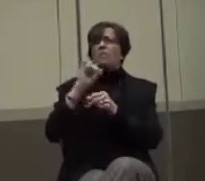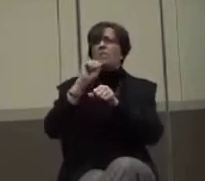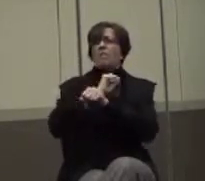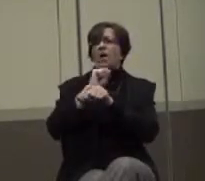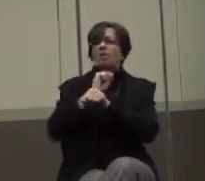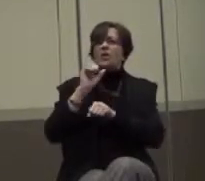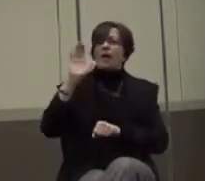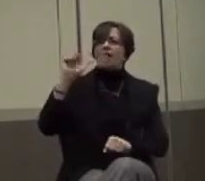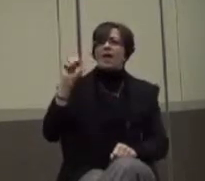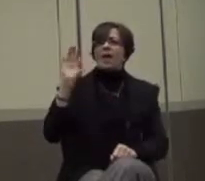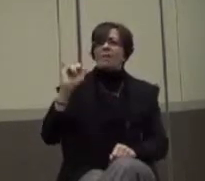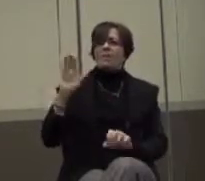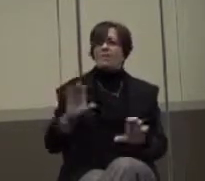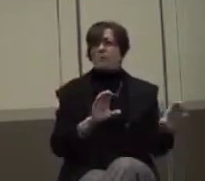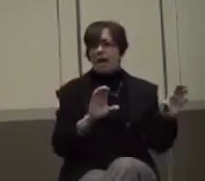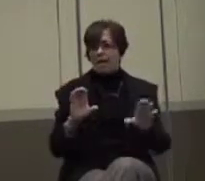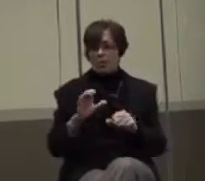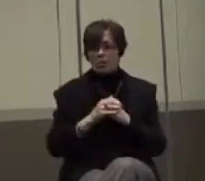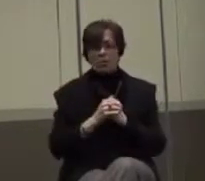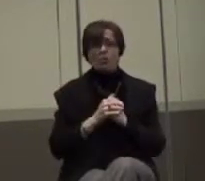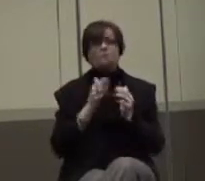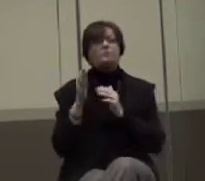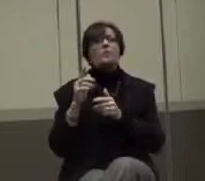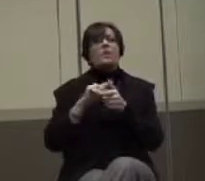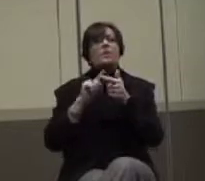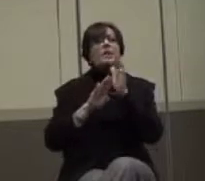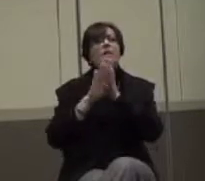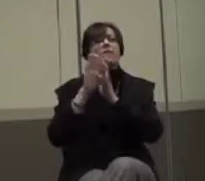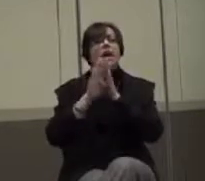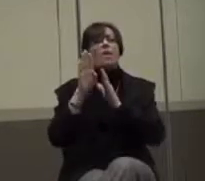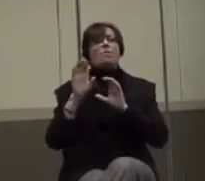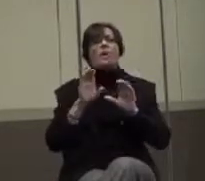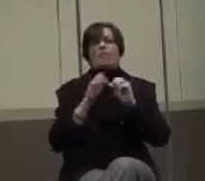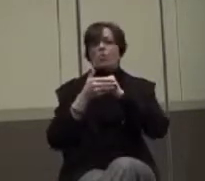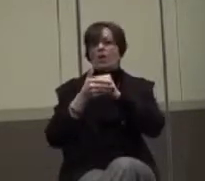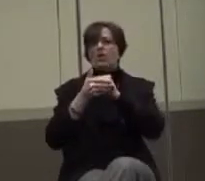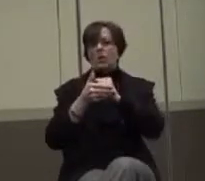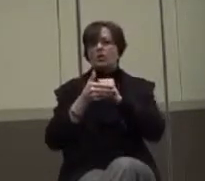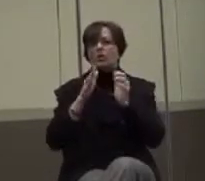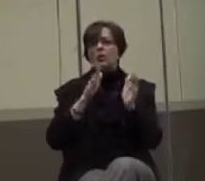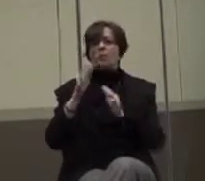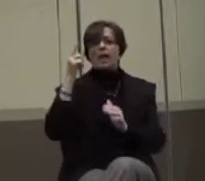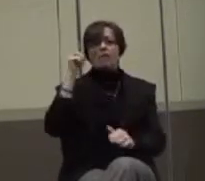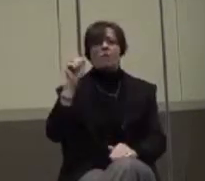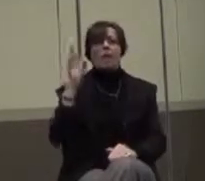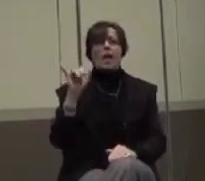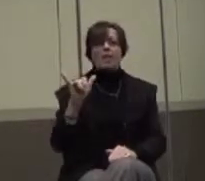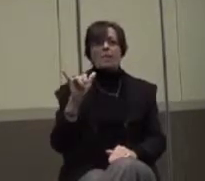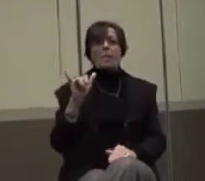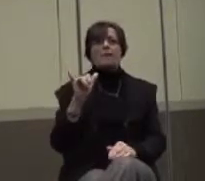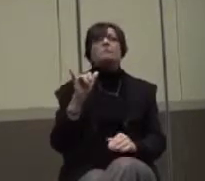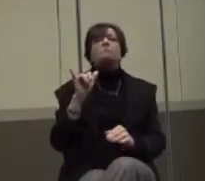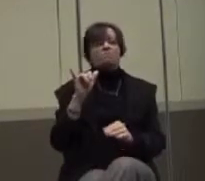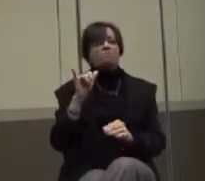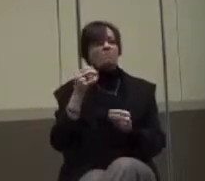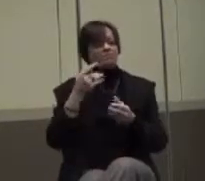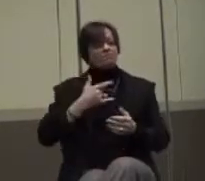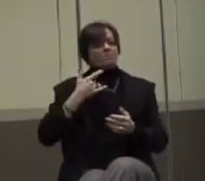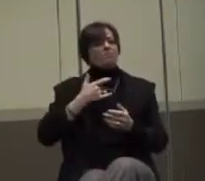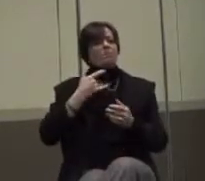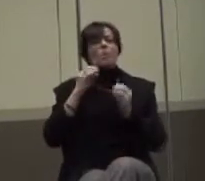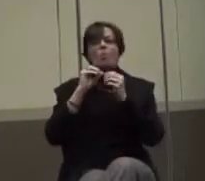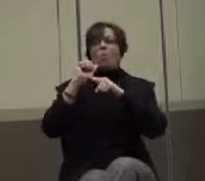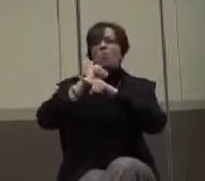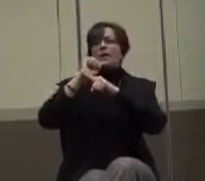is. And then we're going to develop a behavior intervention plan for Amy. So it's just to give you some more practice in looking at